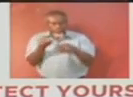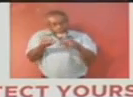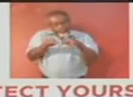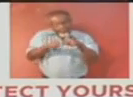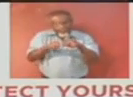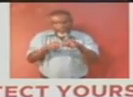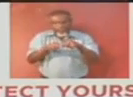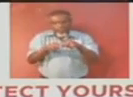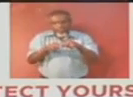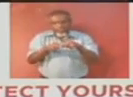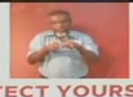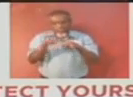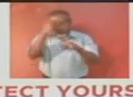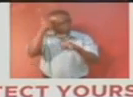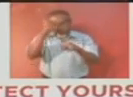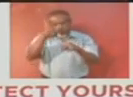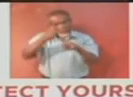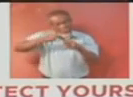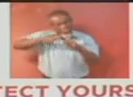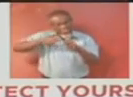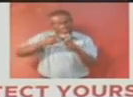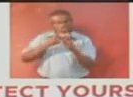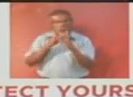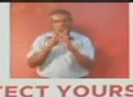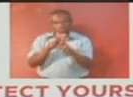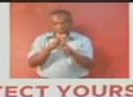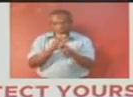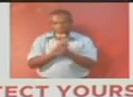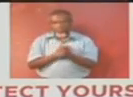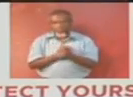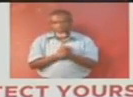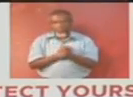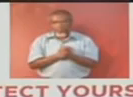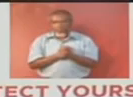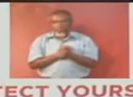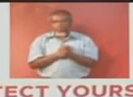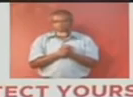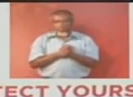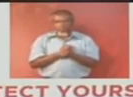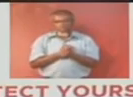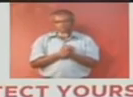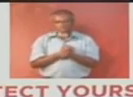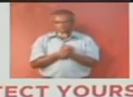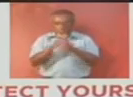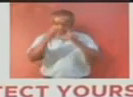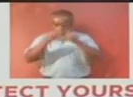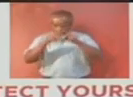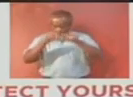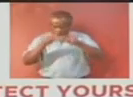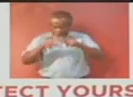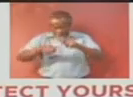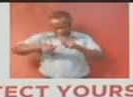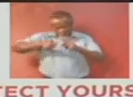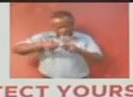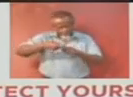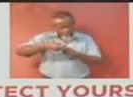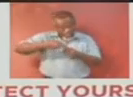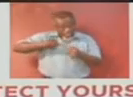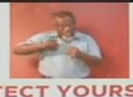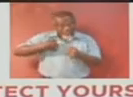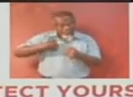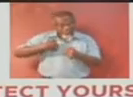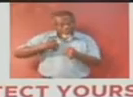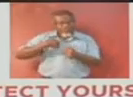week. Now, with respect to test kits, yes, there's adequate supply of those. Both the daily and the weekly and the monthly